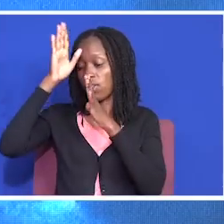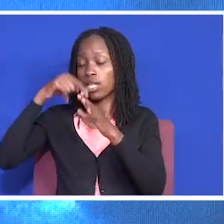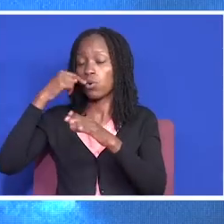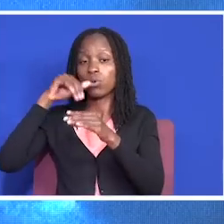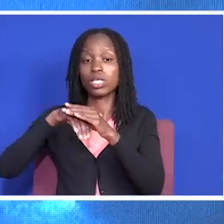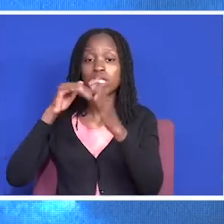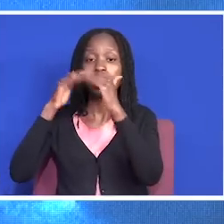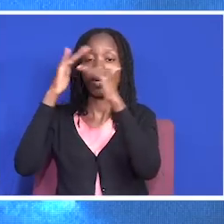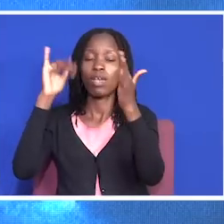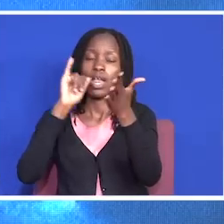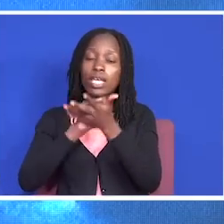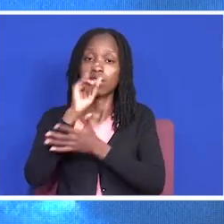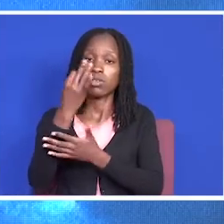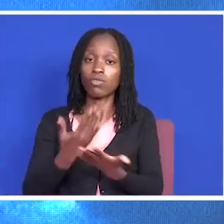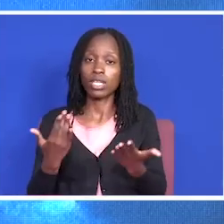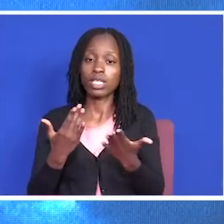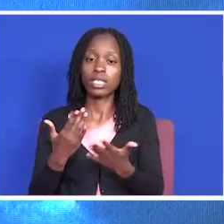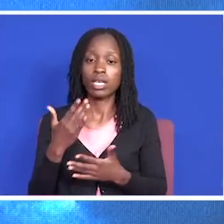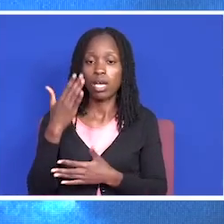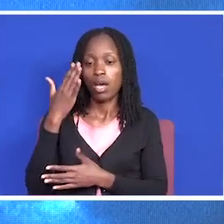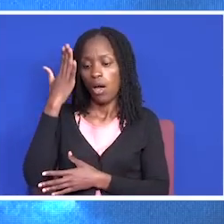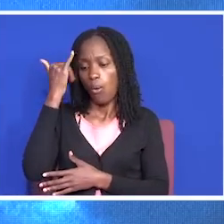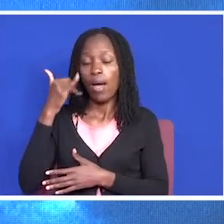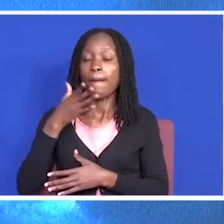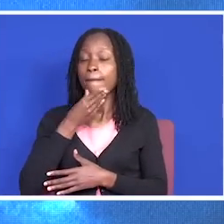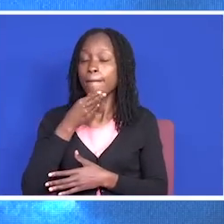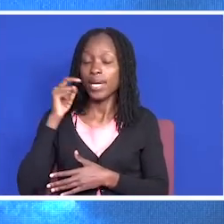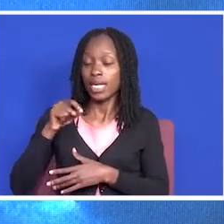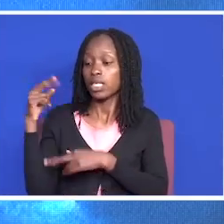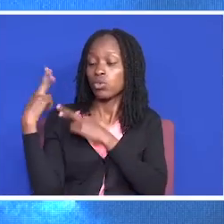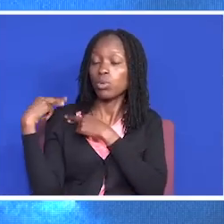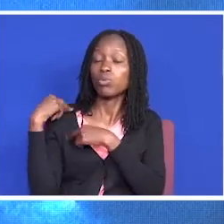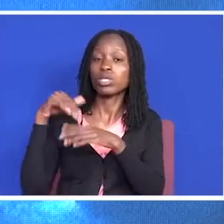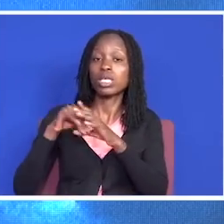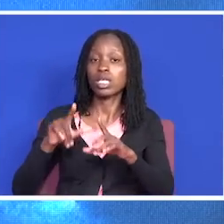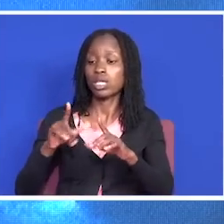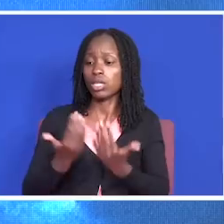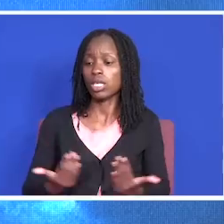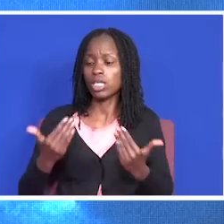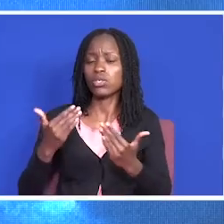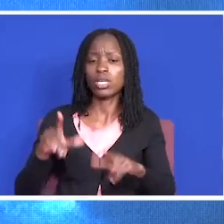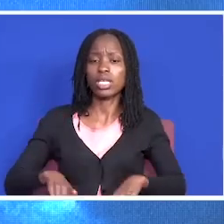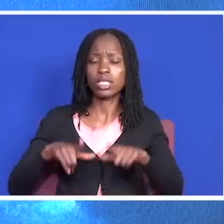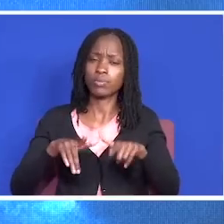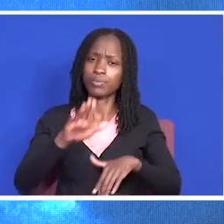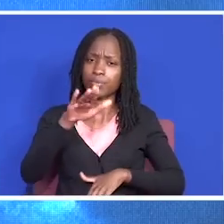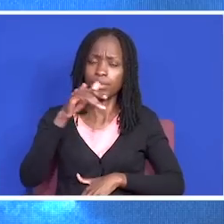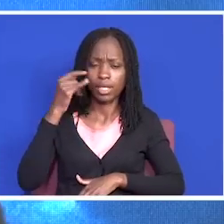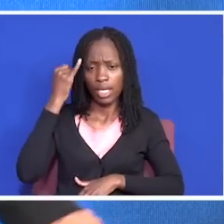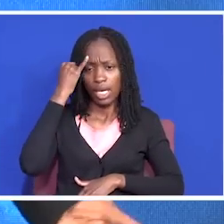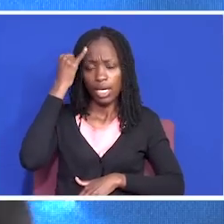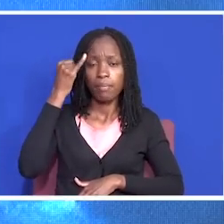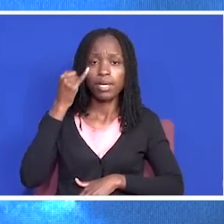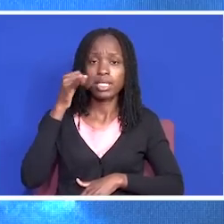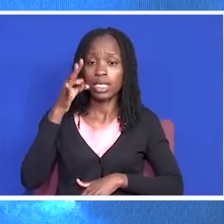heaven. And that's one of the things why men must play a role in their children's life. Can you imagine if a child is